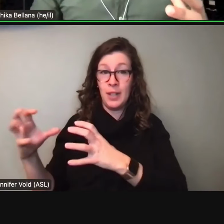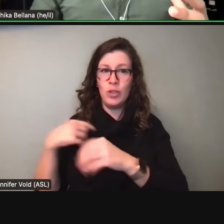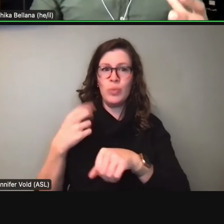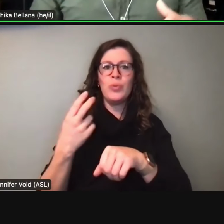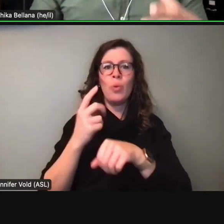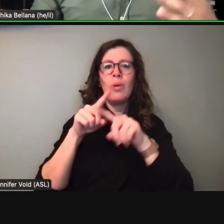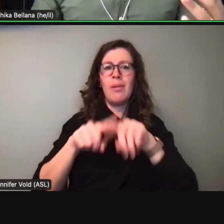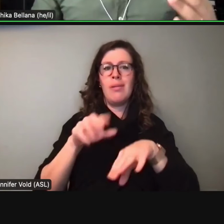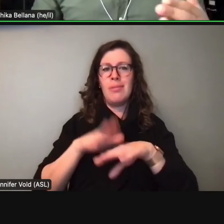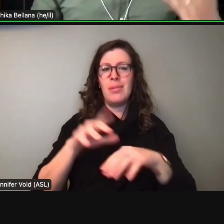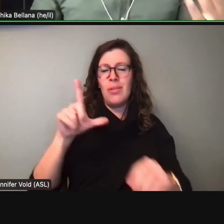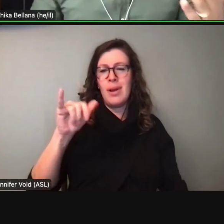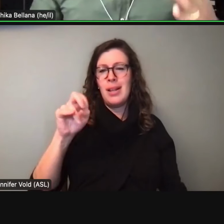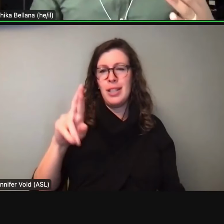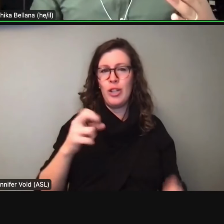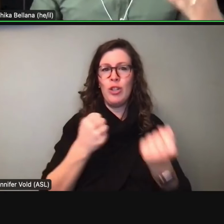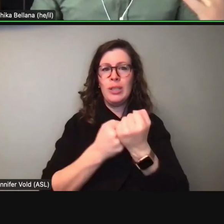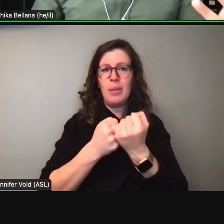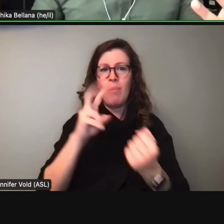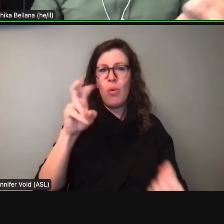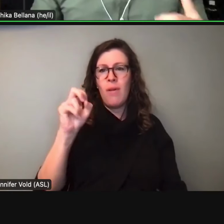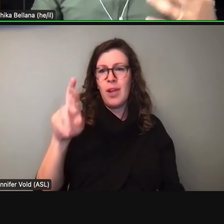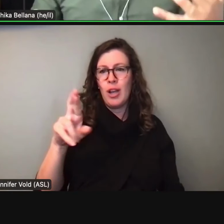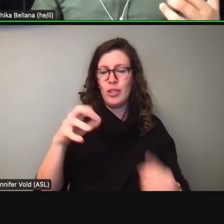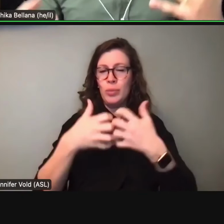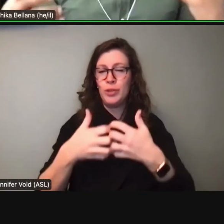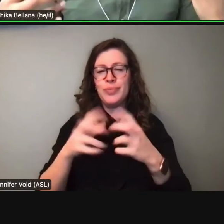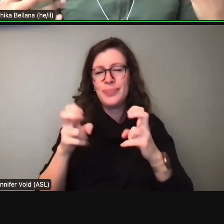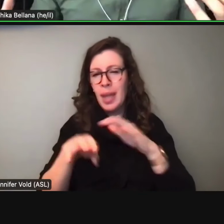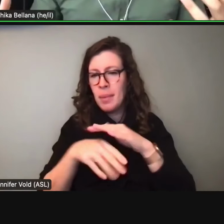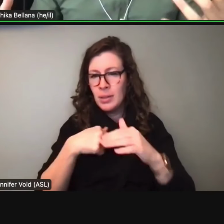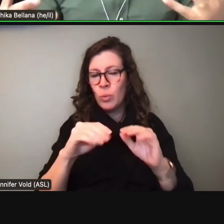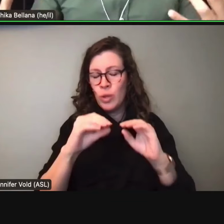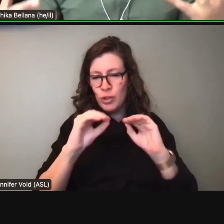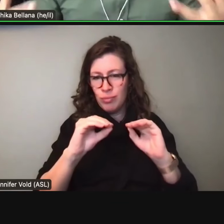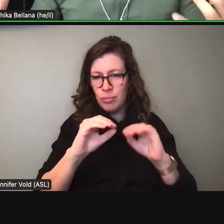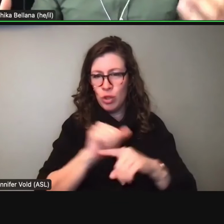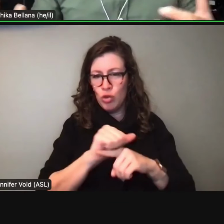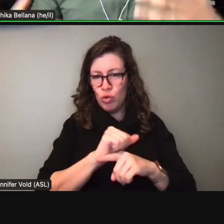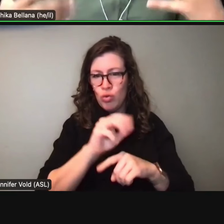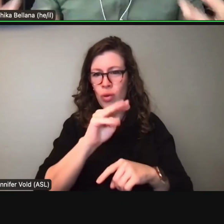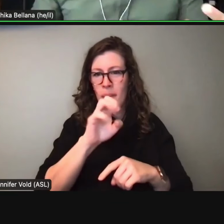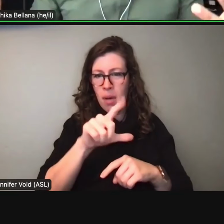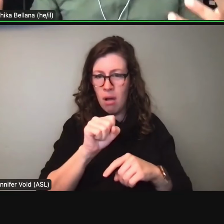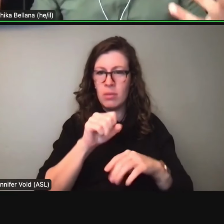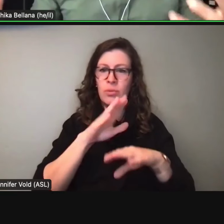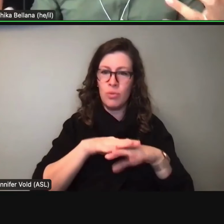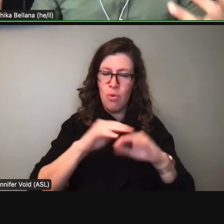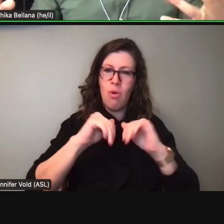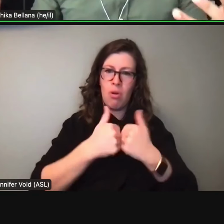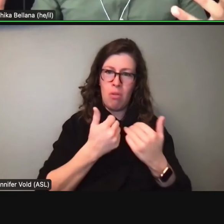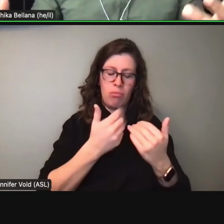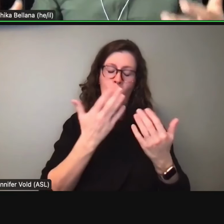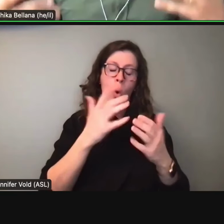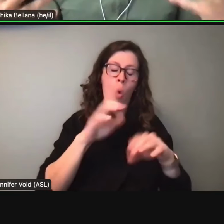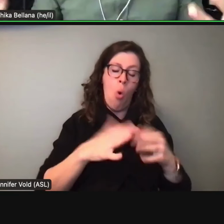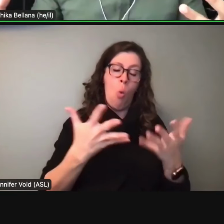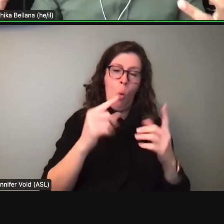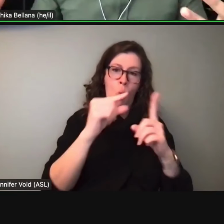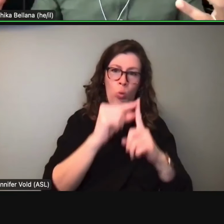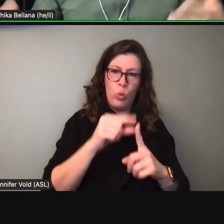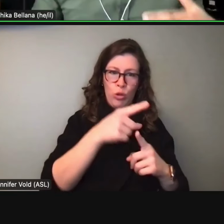support vector machines to essentially train models based on the words that participants were generating. So based on their free association chains, we